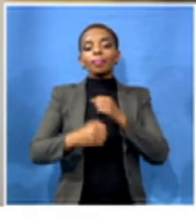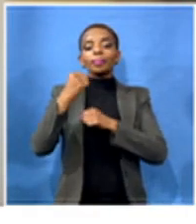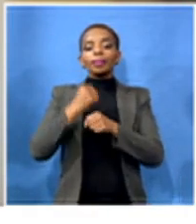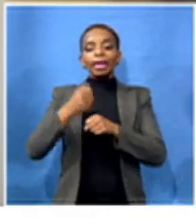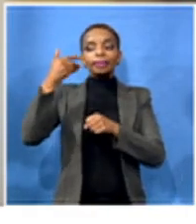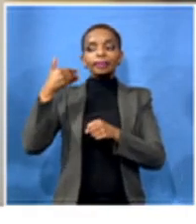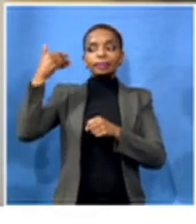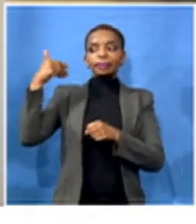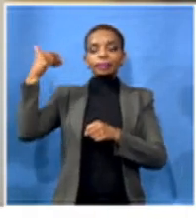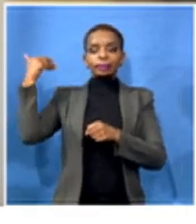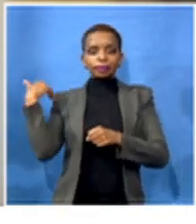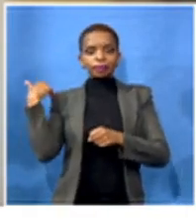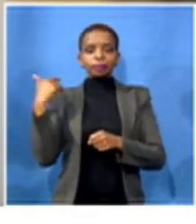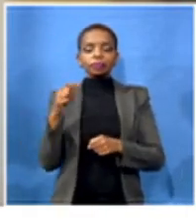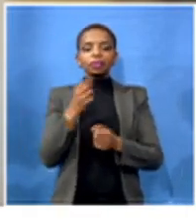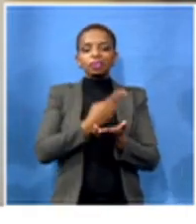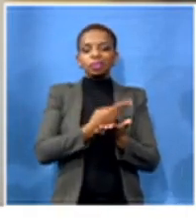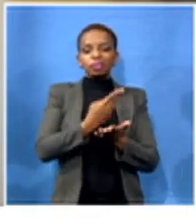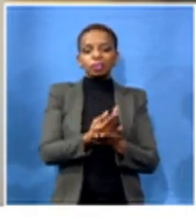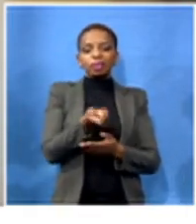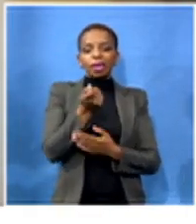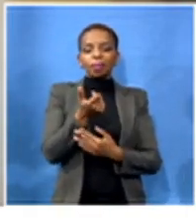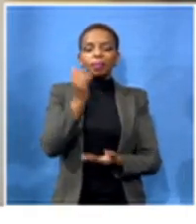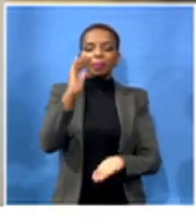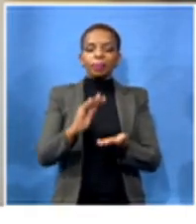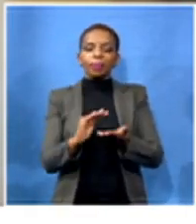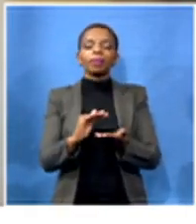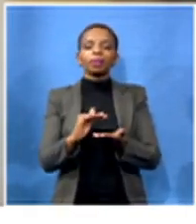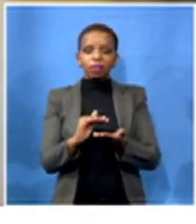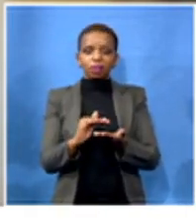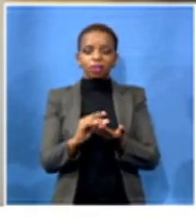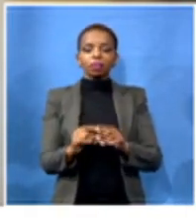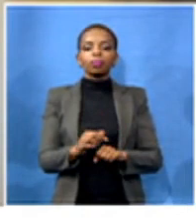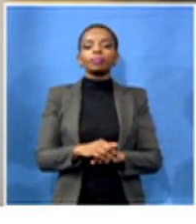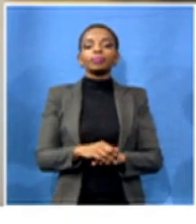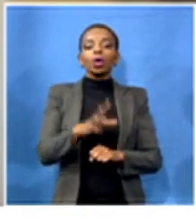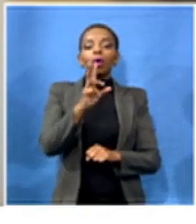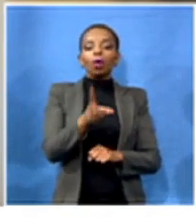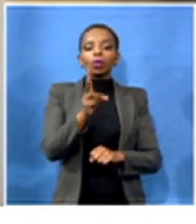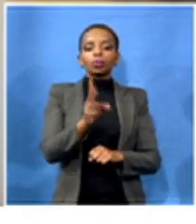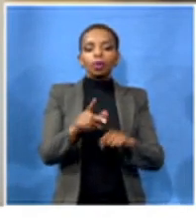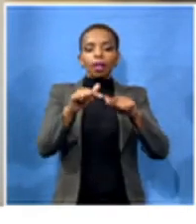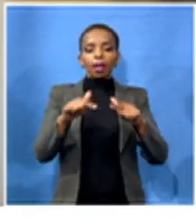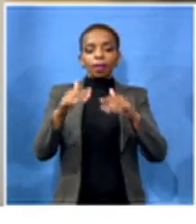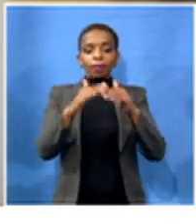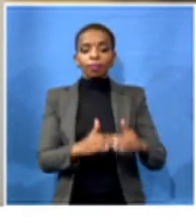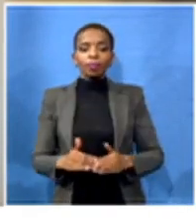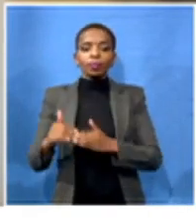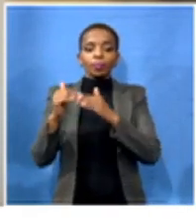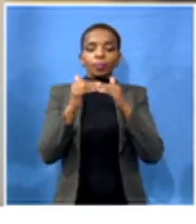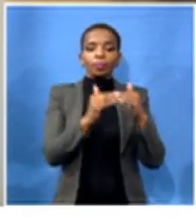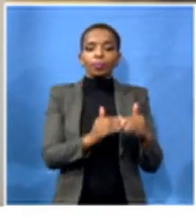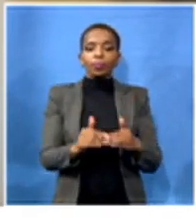been quite a broad spectrum of admissions. And also the level of care, you're seeing a